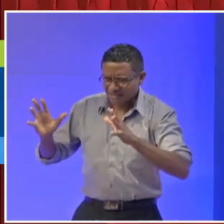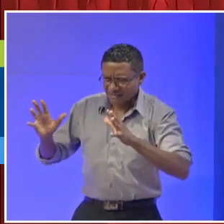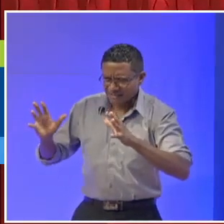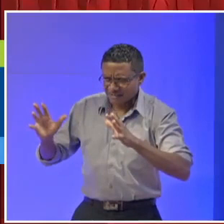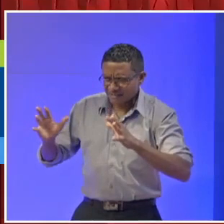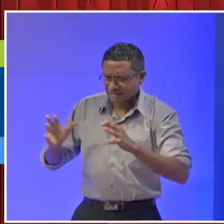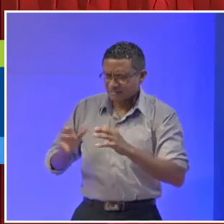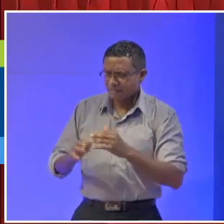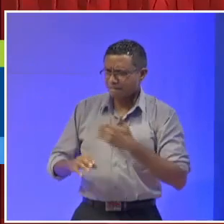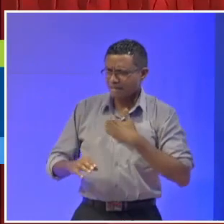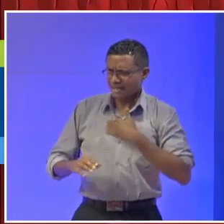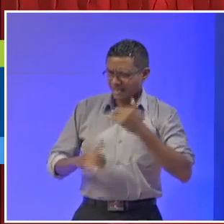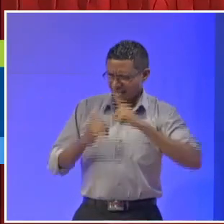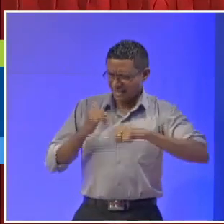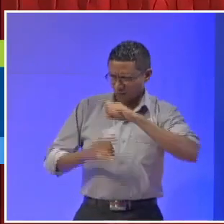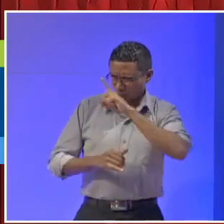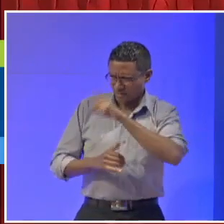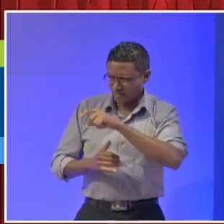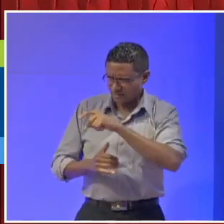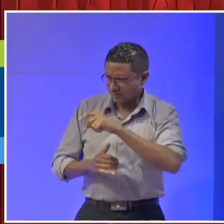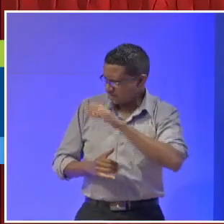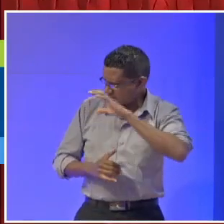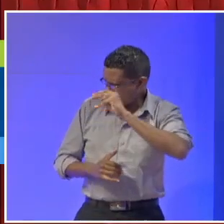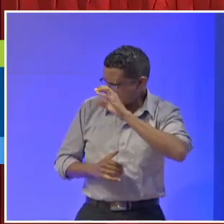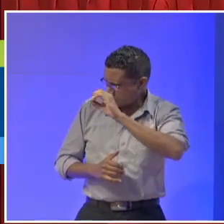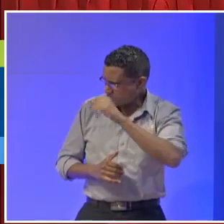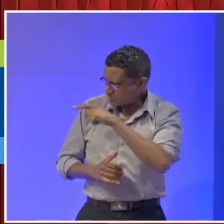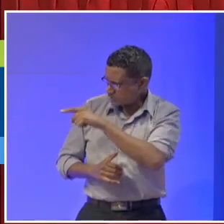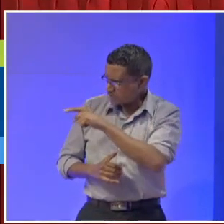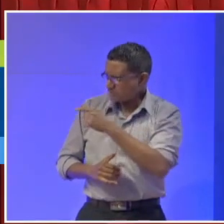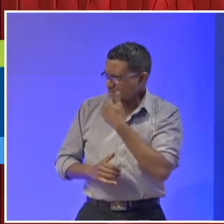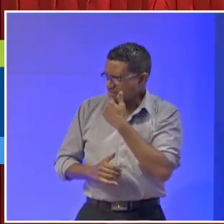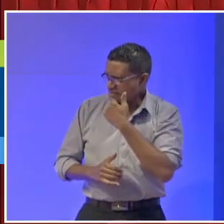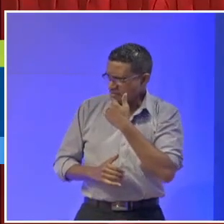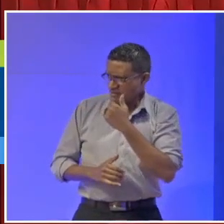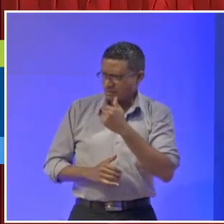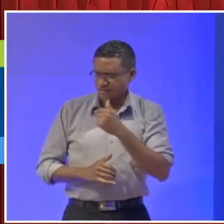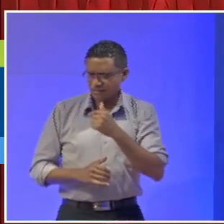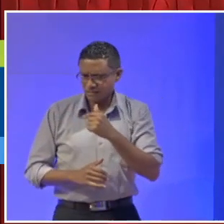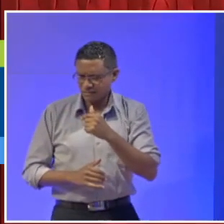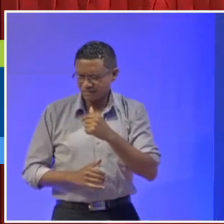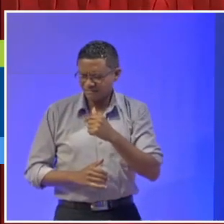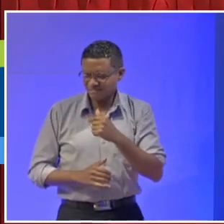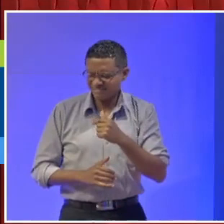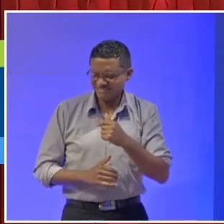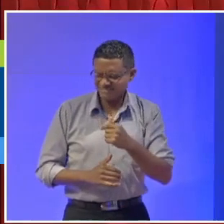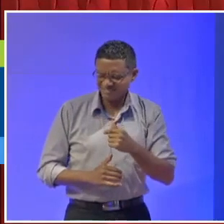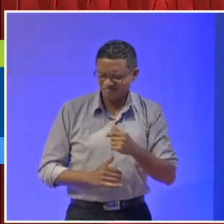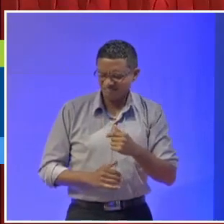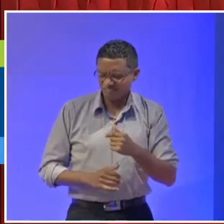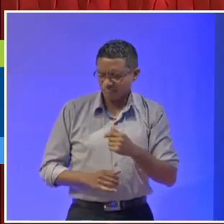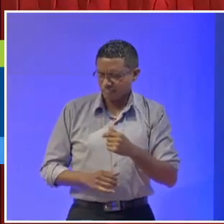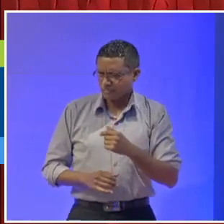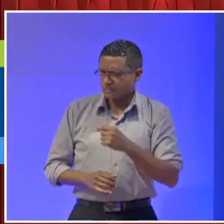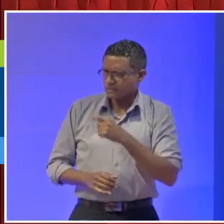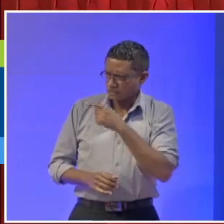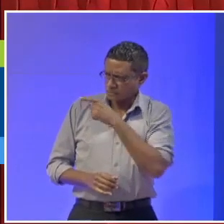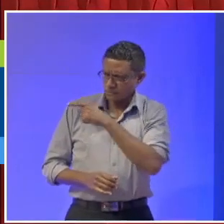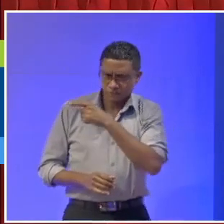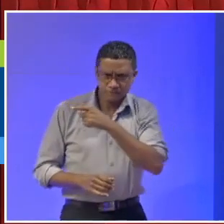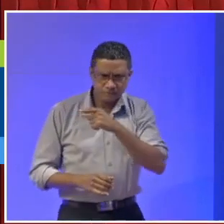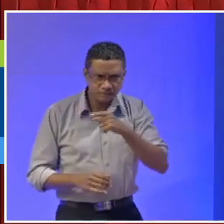to my previous question. CMO, you would have indicated that you had received 1 report and that you all are following up on that. Is it